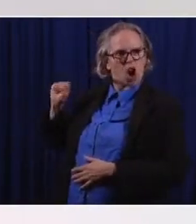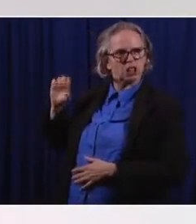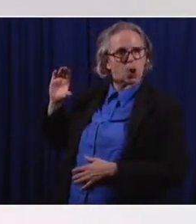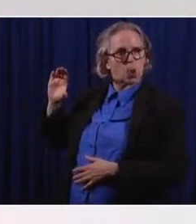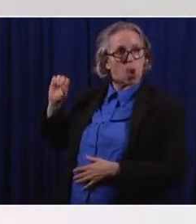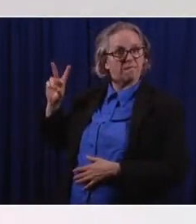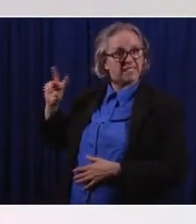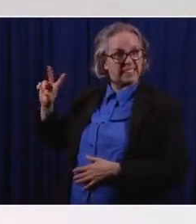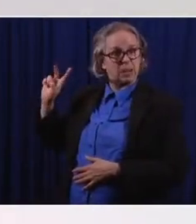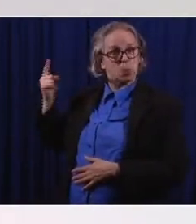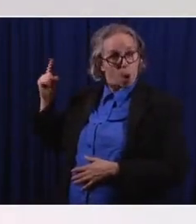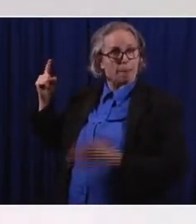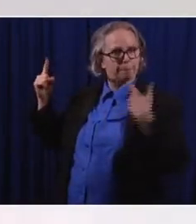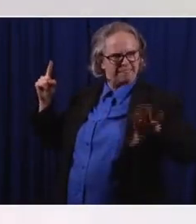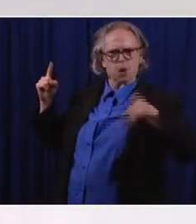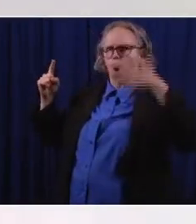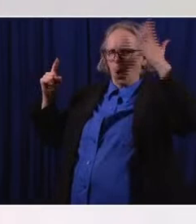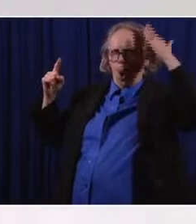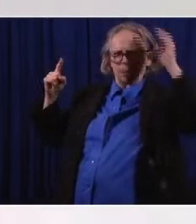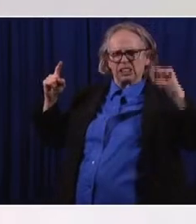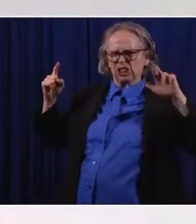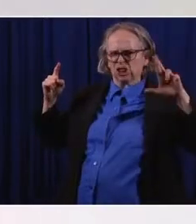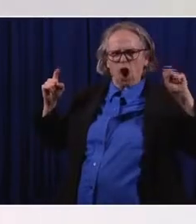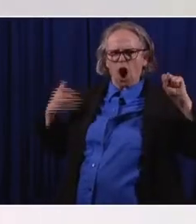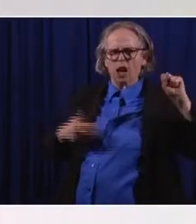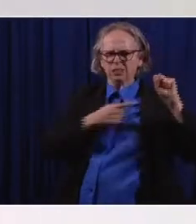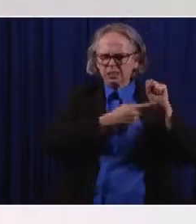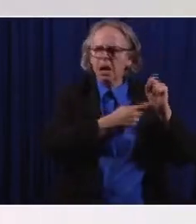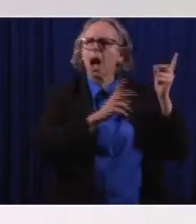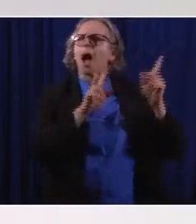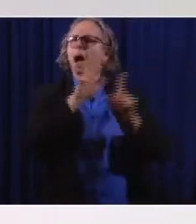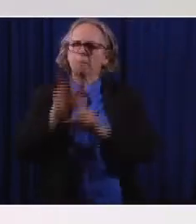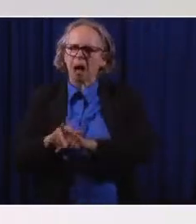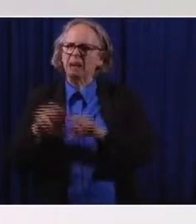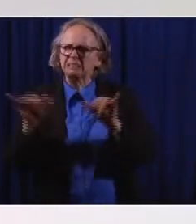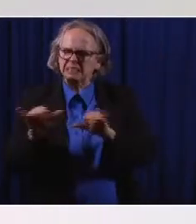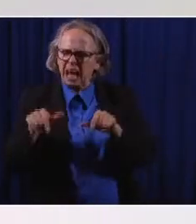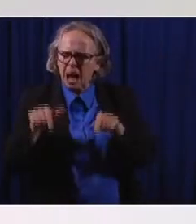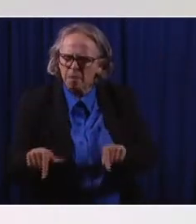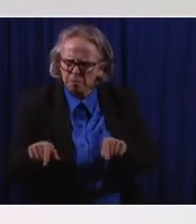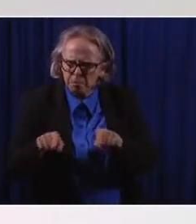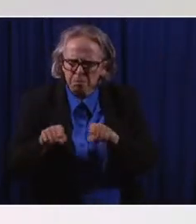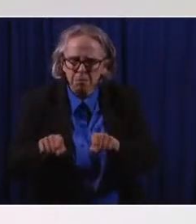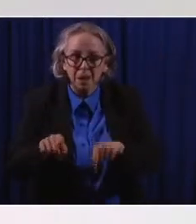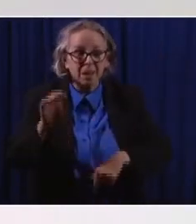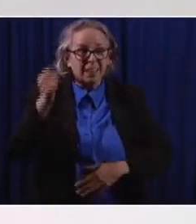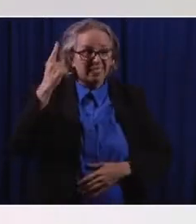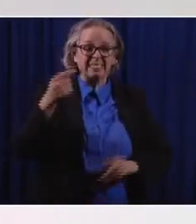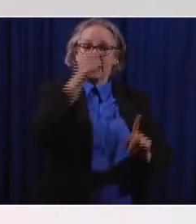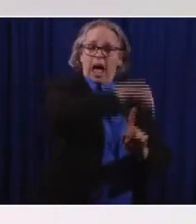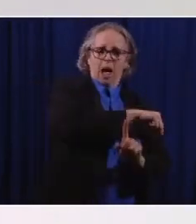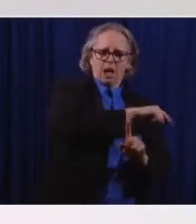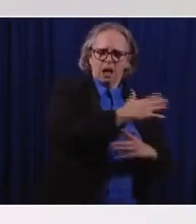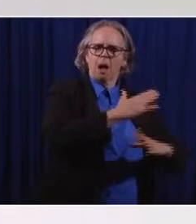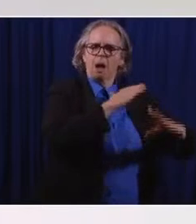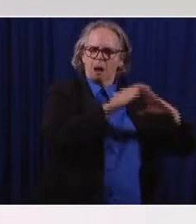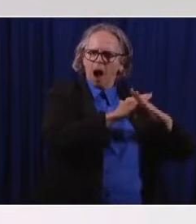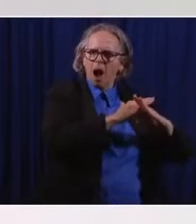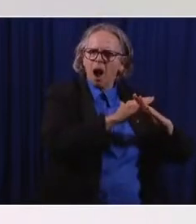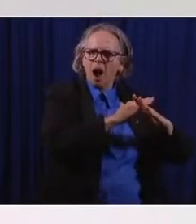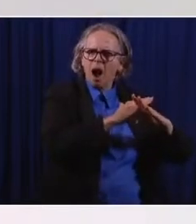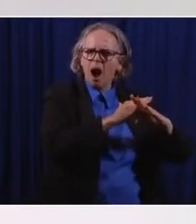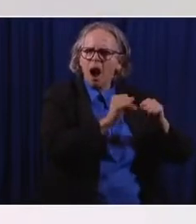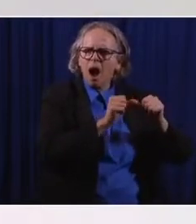epidemic. And for that infection, people have antibodies that persist for many months and even years. And so the assumption was these antibody tests would give